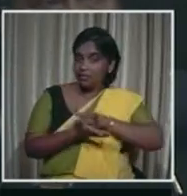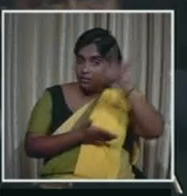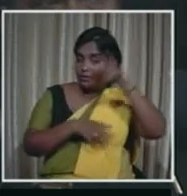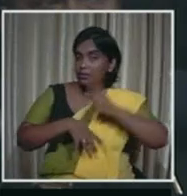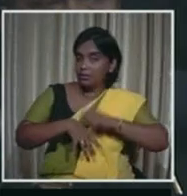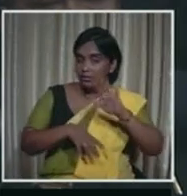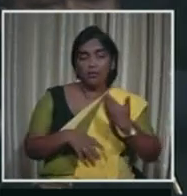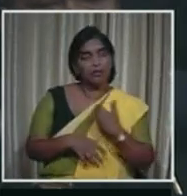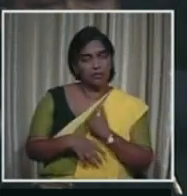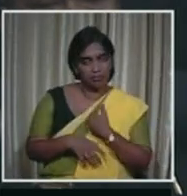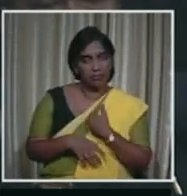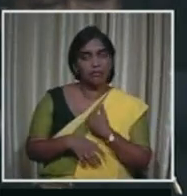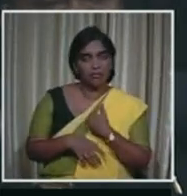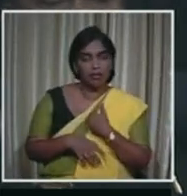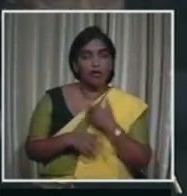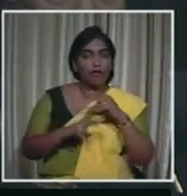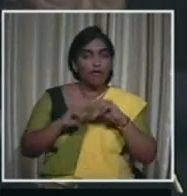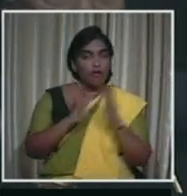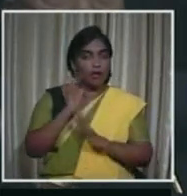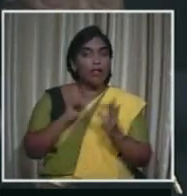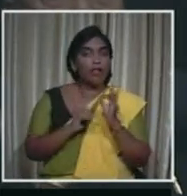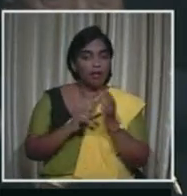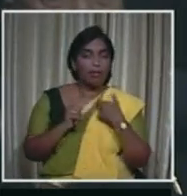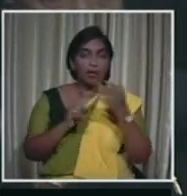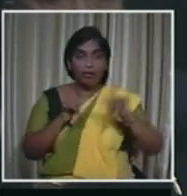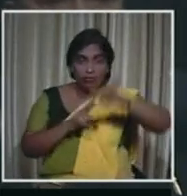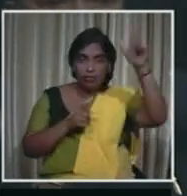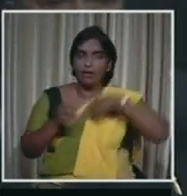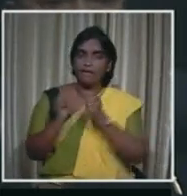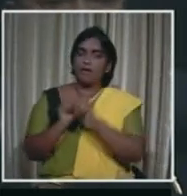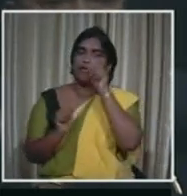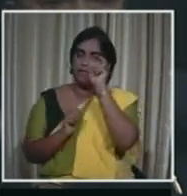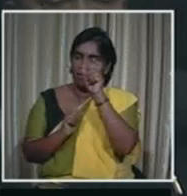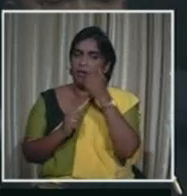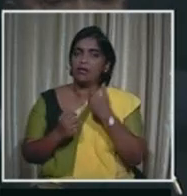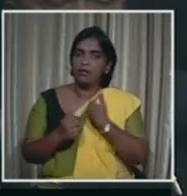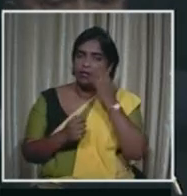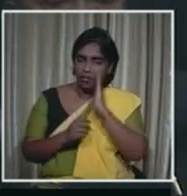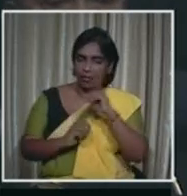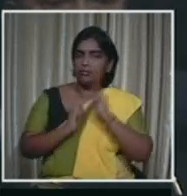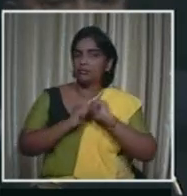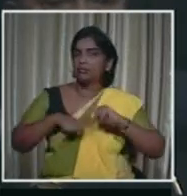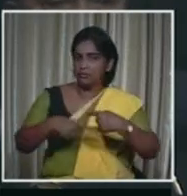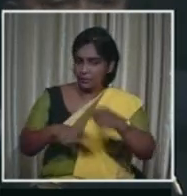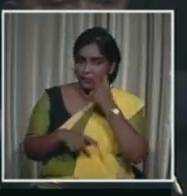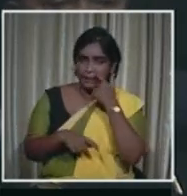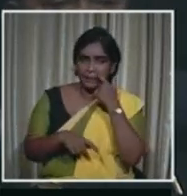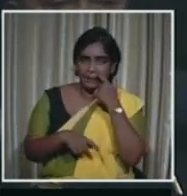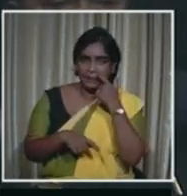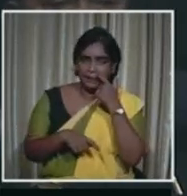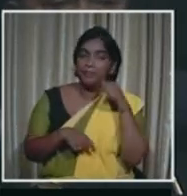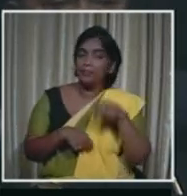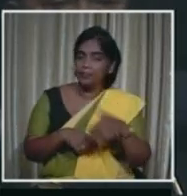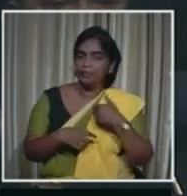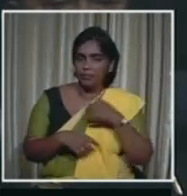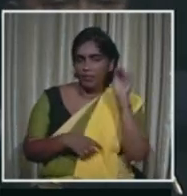a minister of foreign affairs. So is that normal practice? Or has there been somebody appointed to